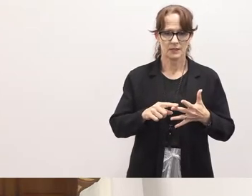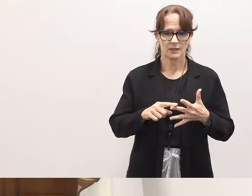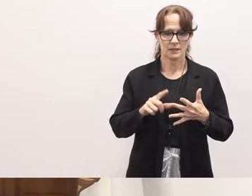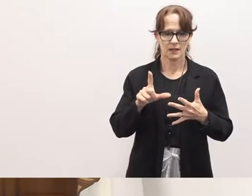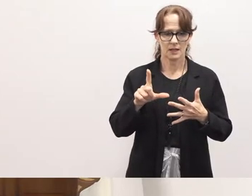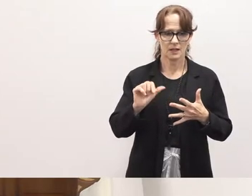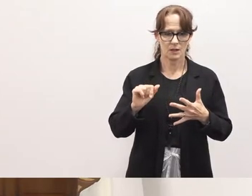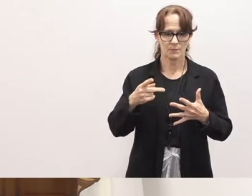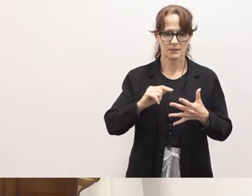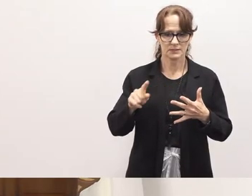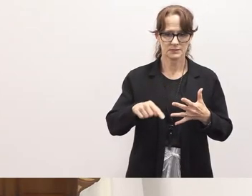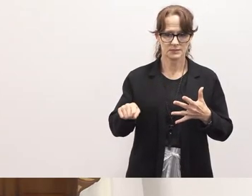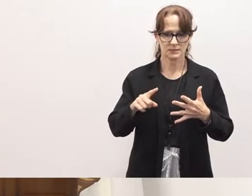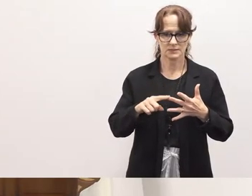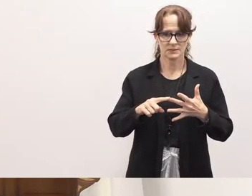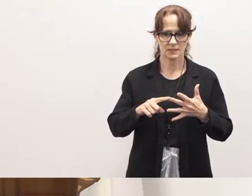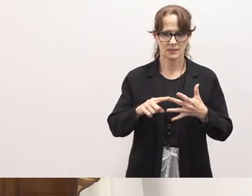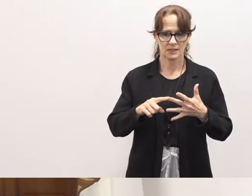Member Lopez?